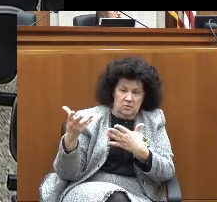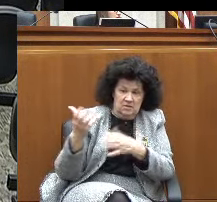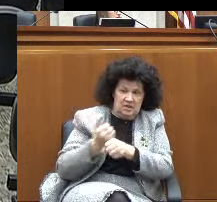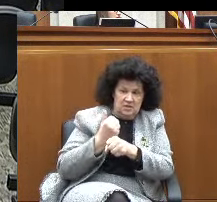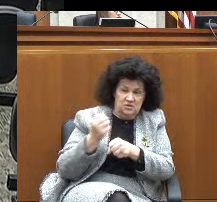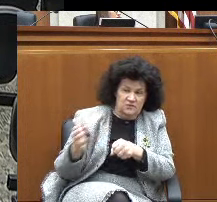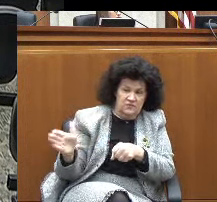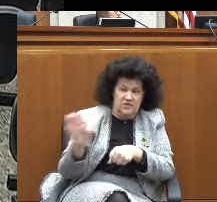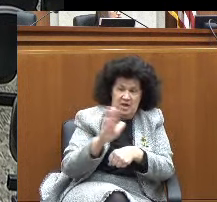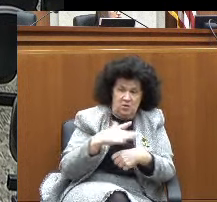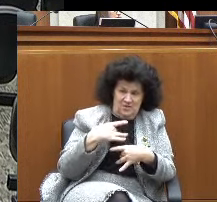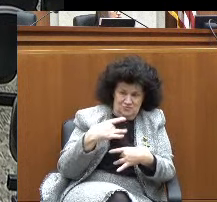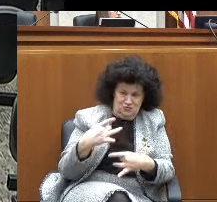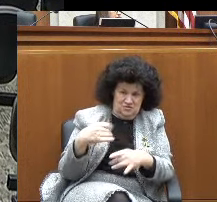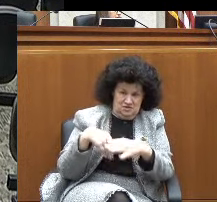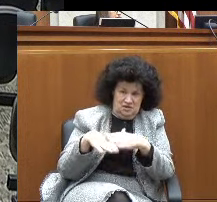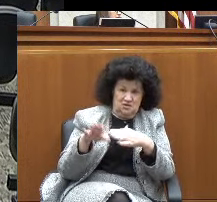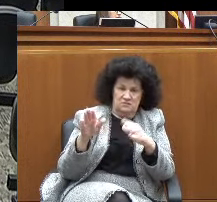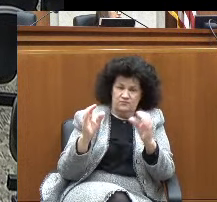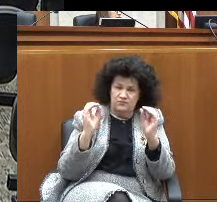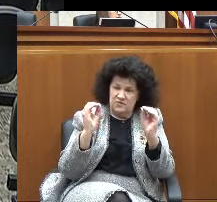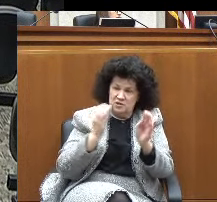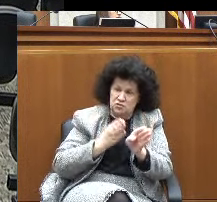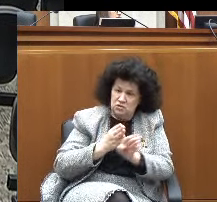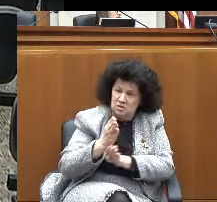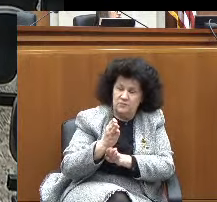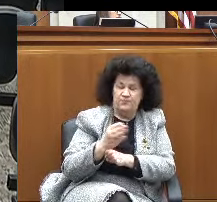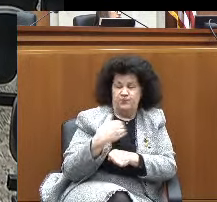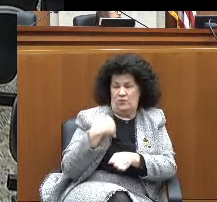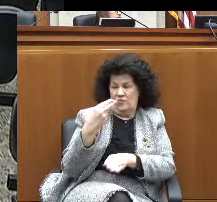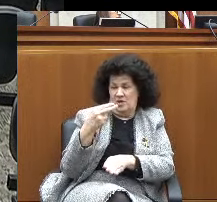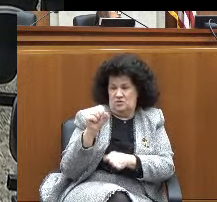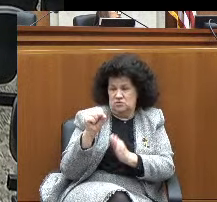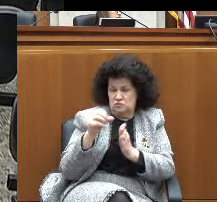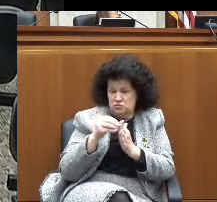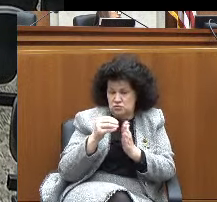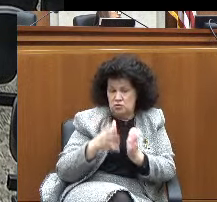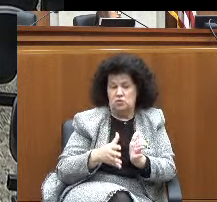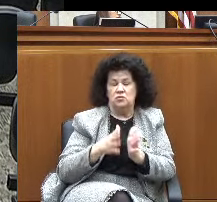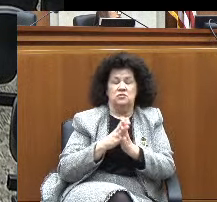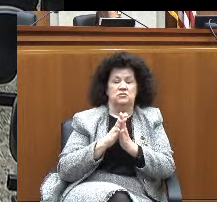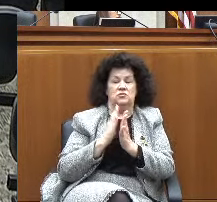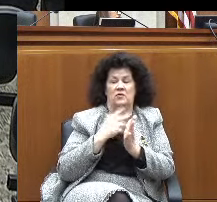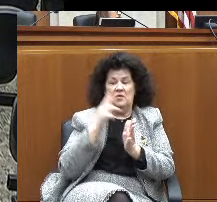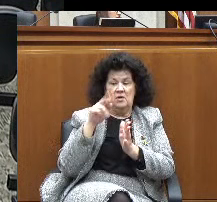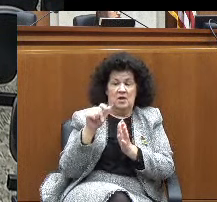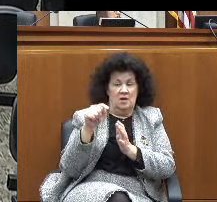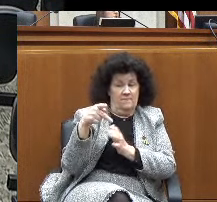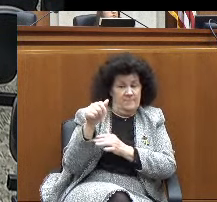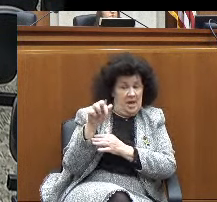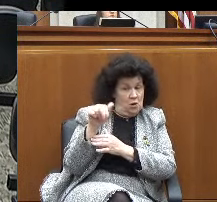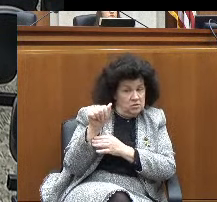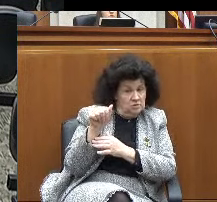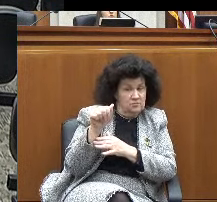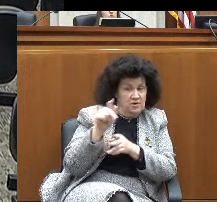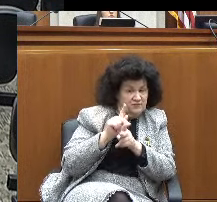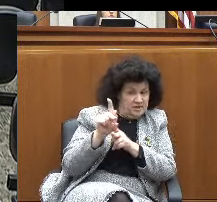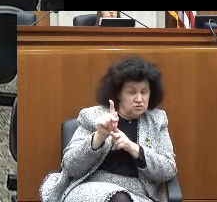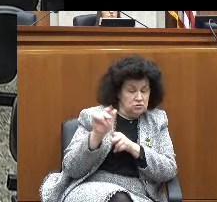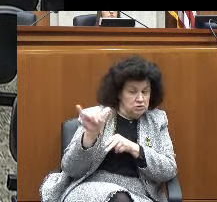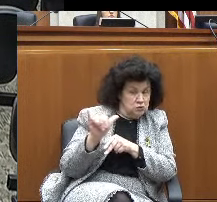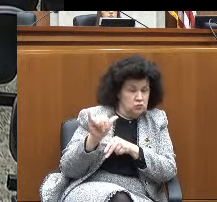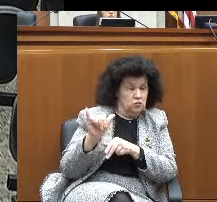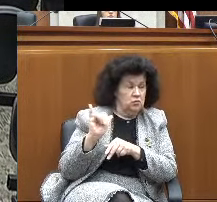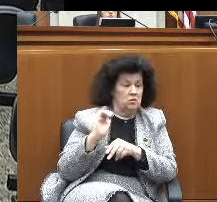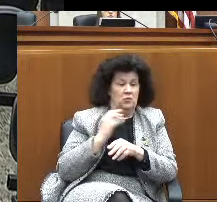interest in the field of education. So you can get high school students who look at paraprofessionals, they help them grow your own. We've